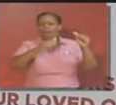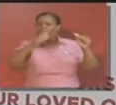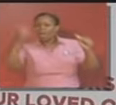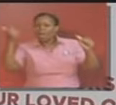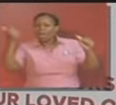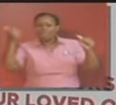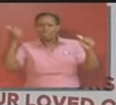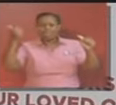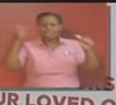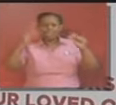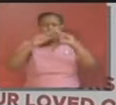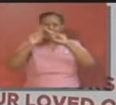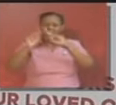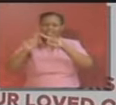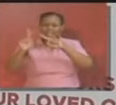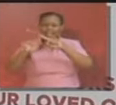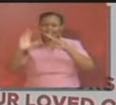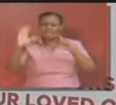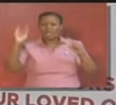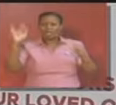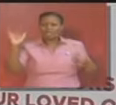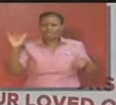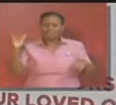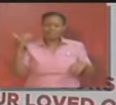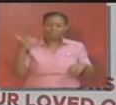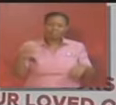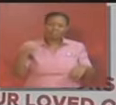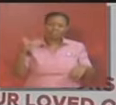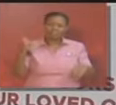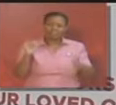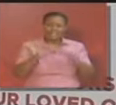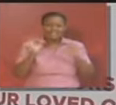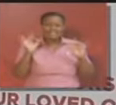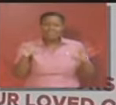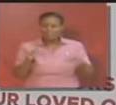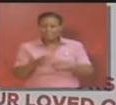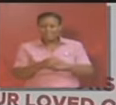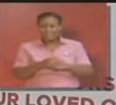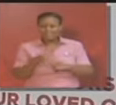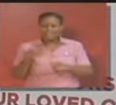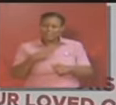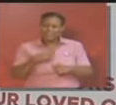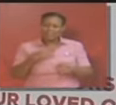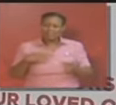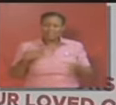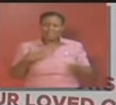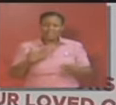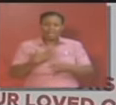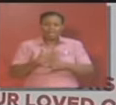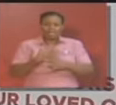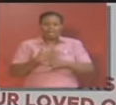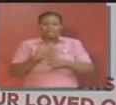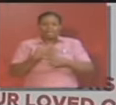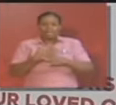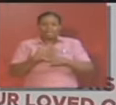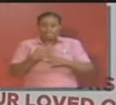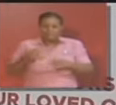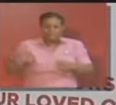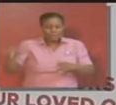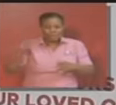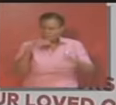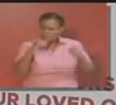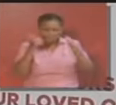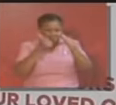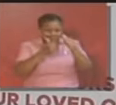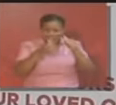So we see that we have some concerns with regard to not following the guidelines and the extent of spread as a result of